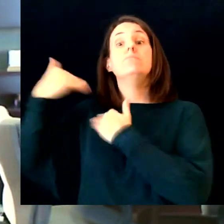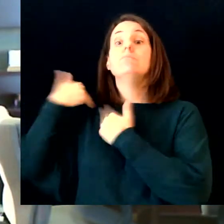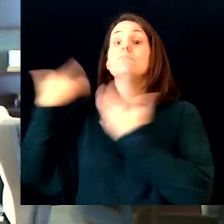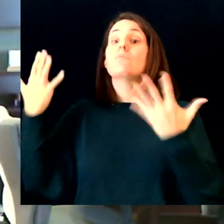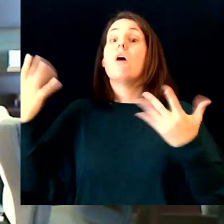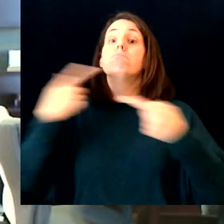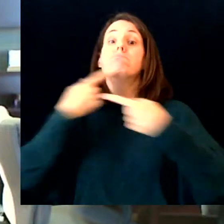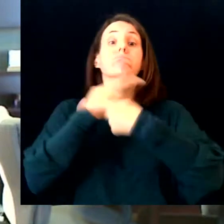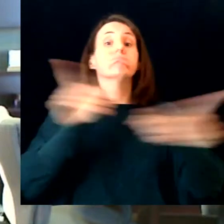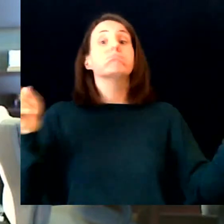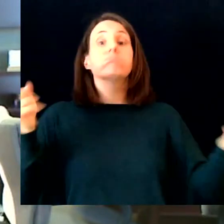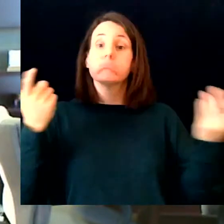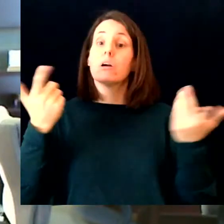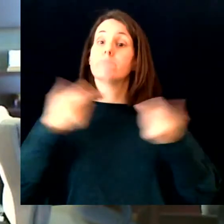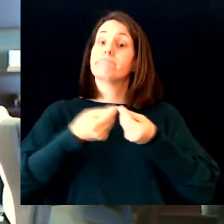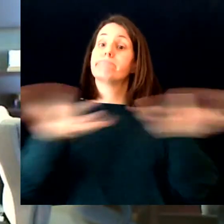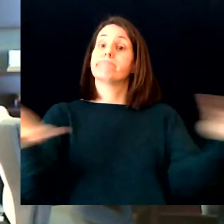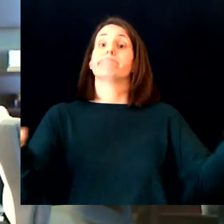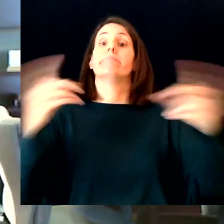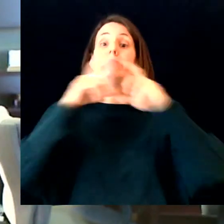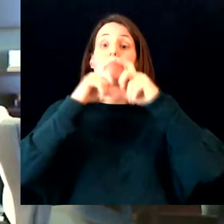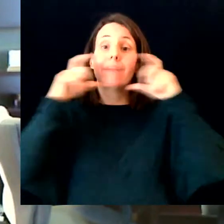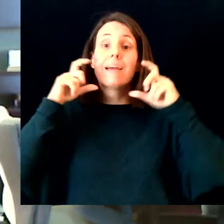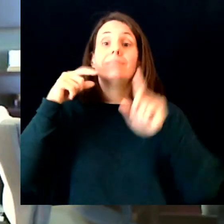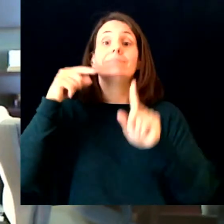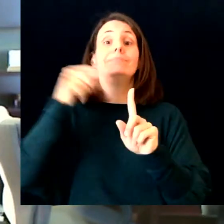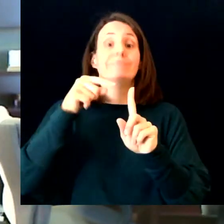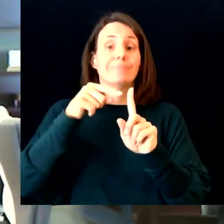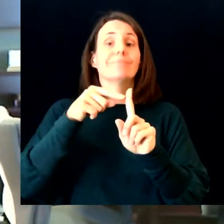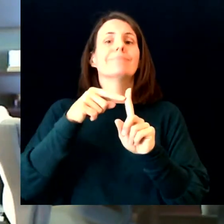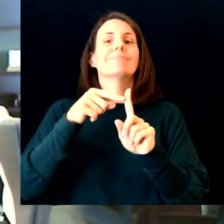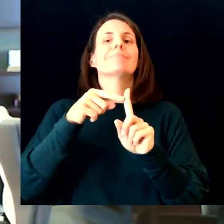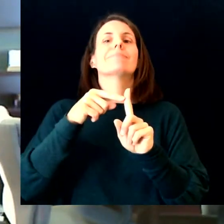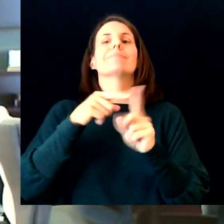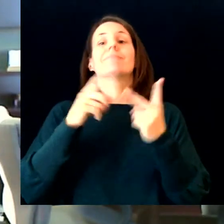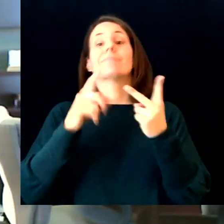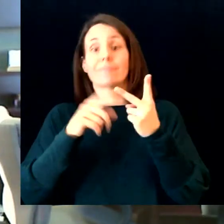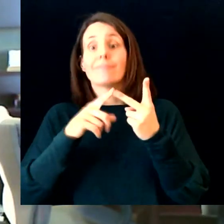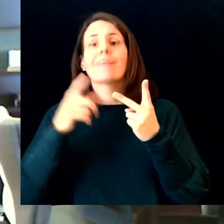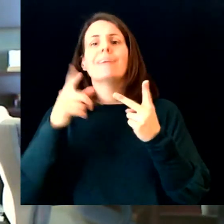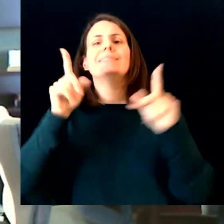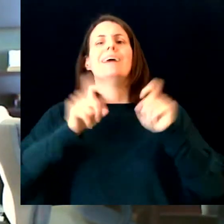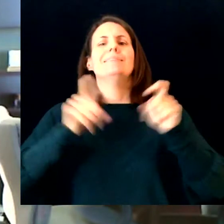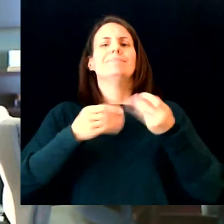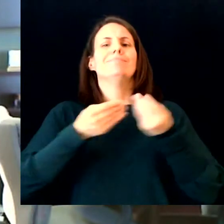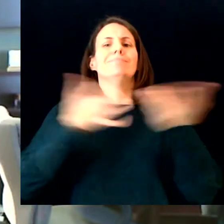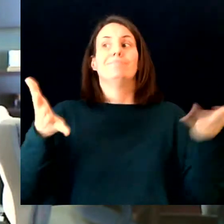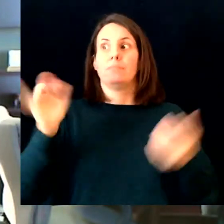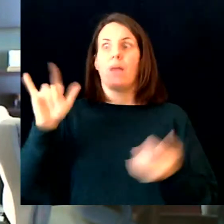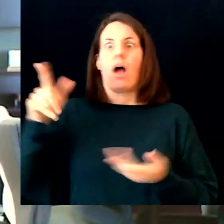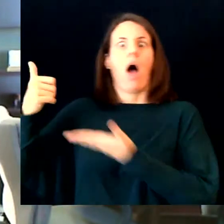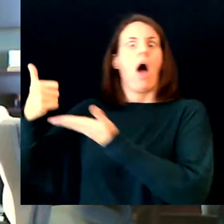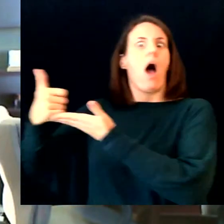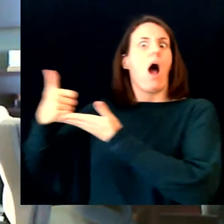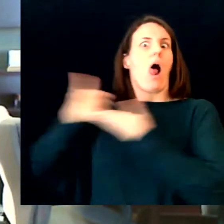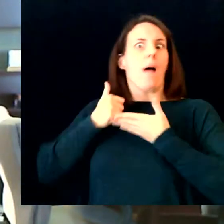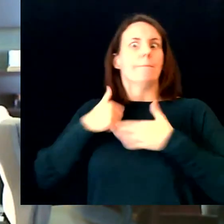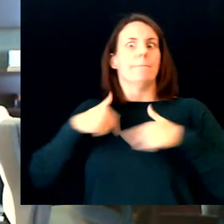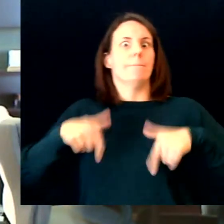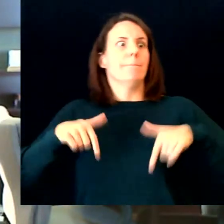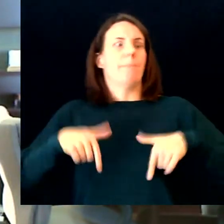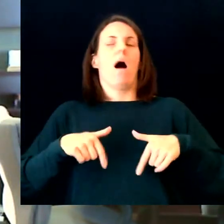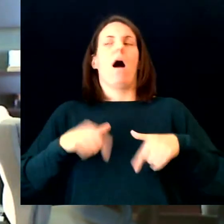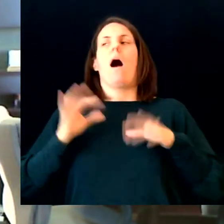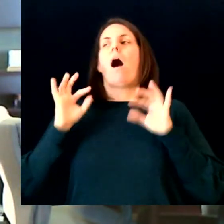make some at-home testing available to everyone, are a great complement to that strategy. We certainly encourage everyone